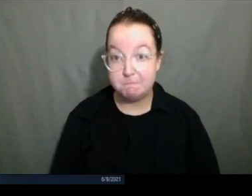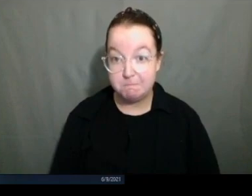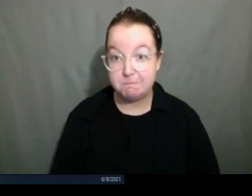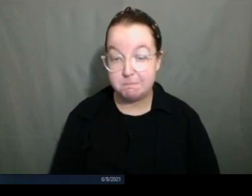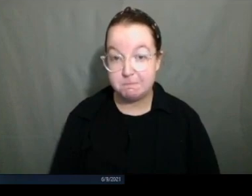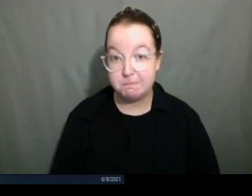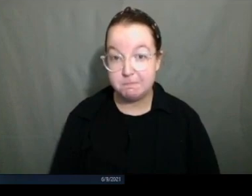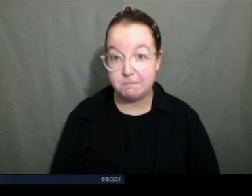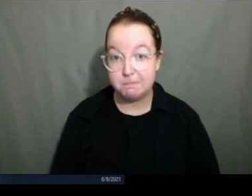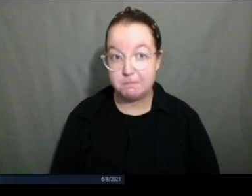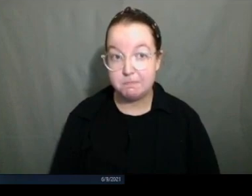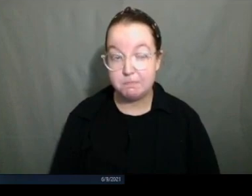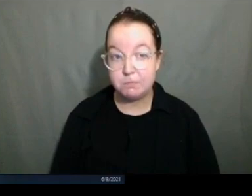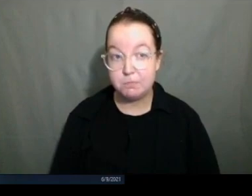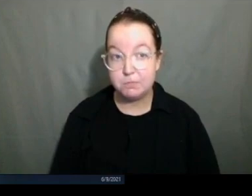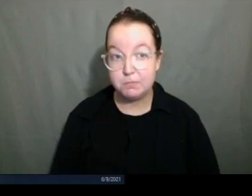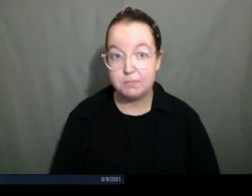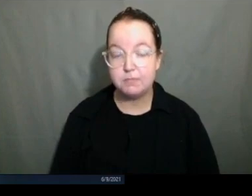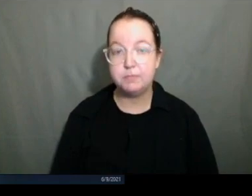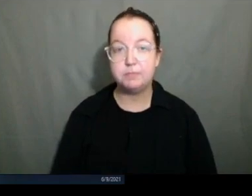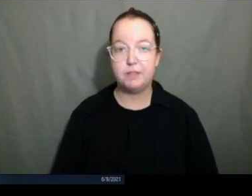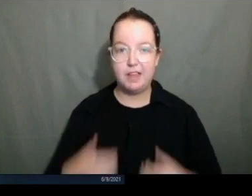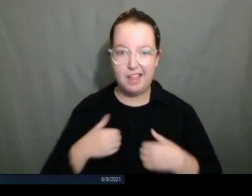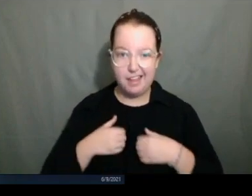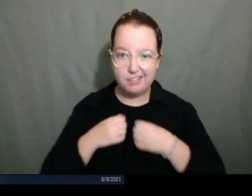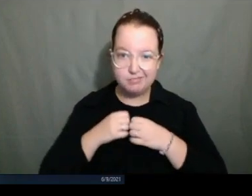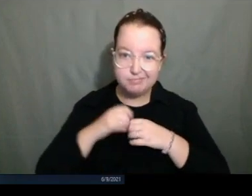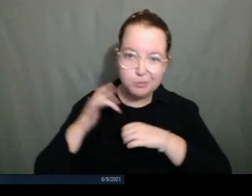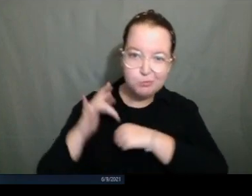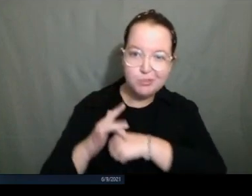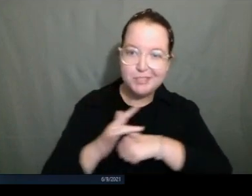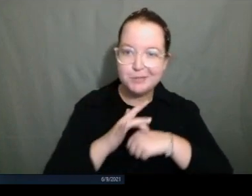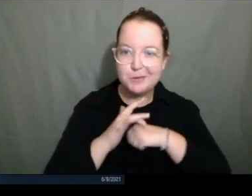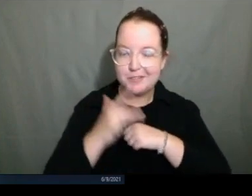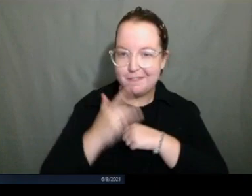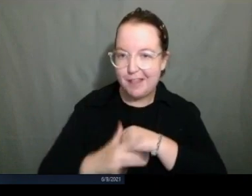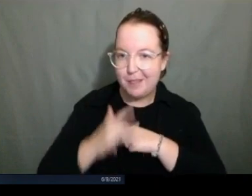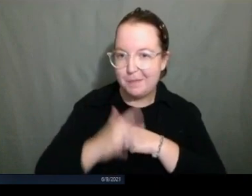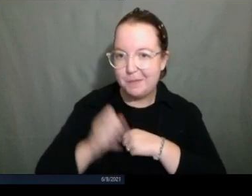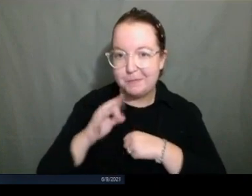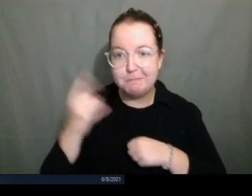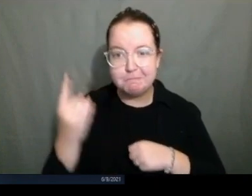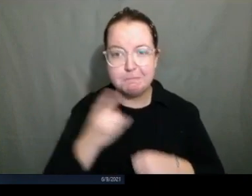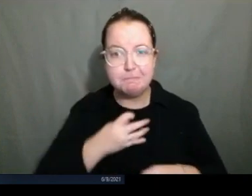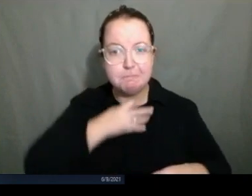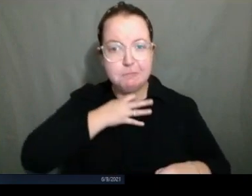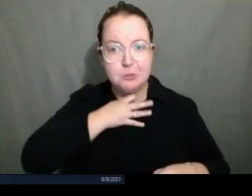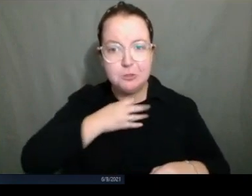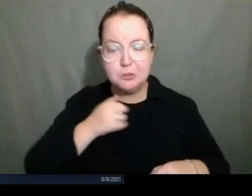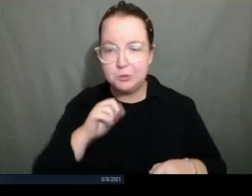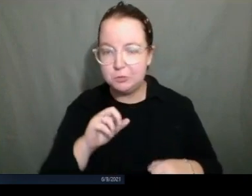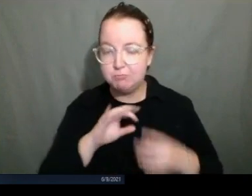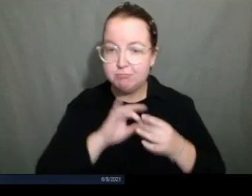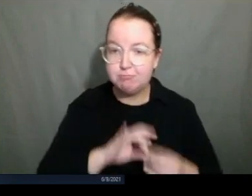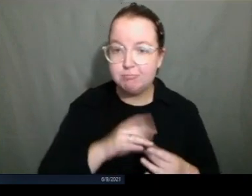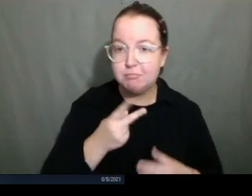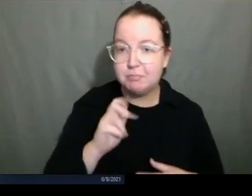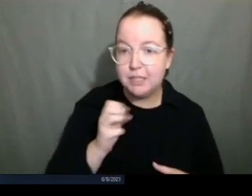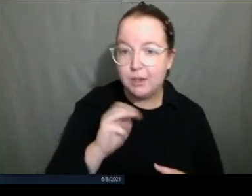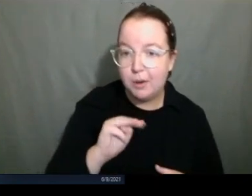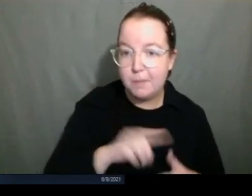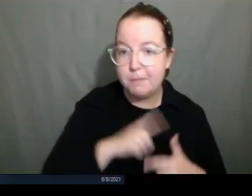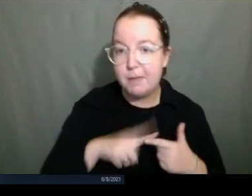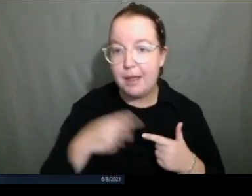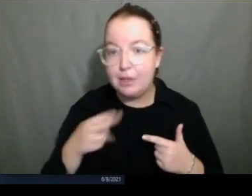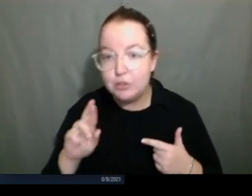So the last couple items are all of the different resources that are available to you if you have any questions on anything PayCom, HR, or